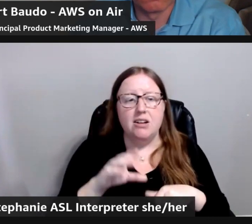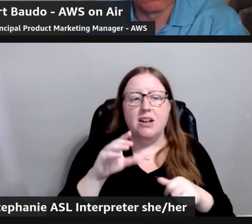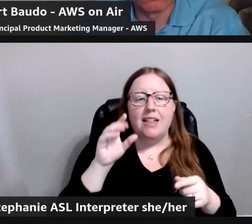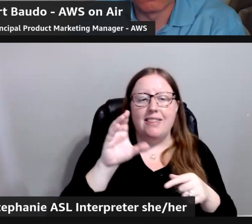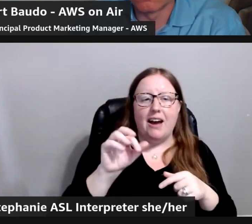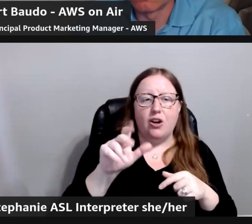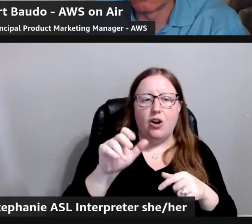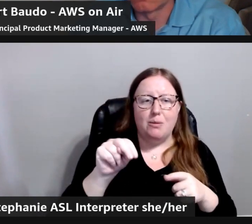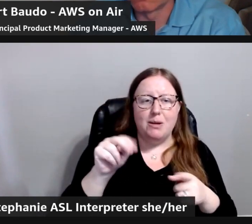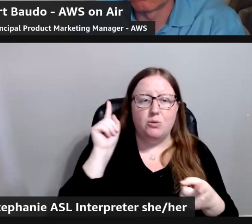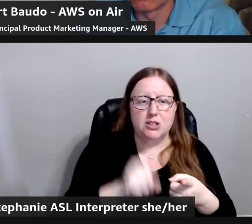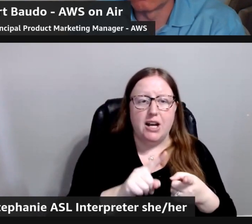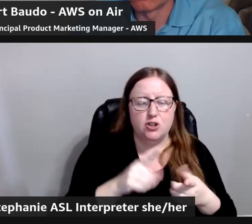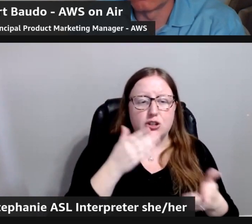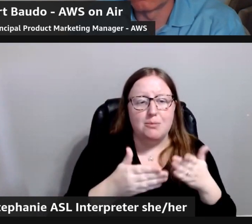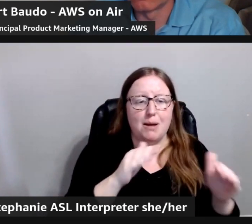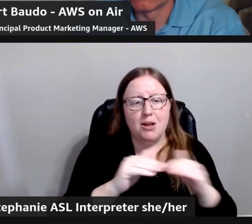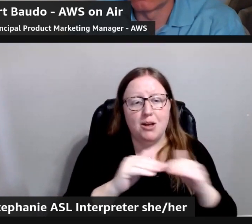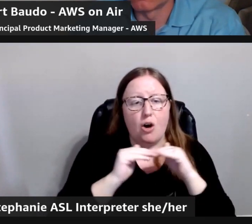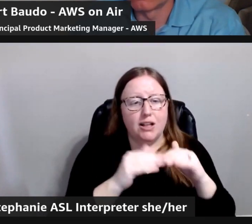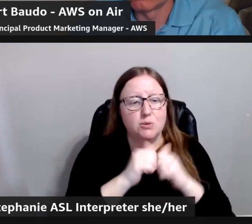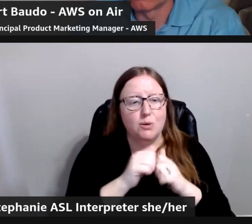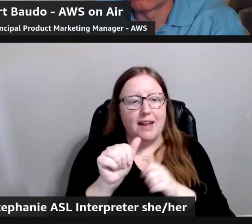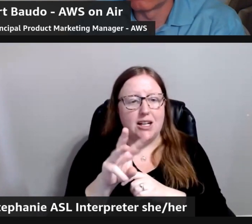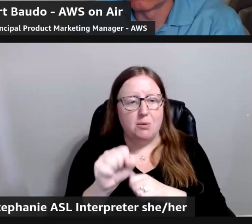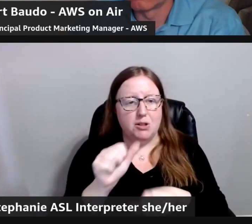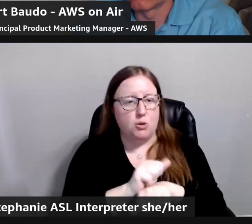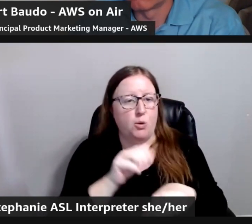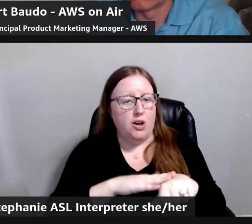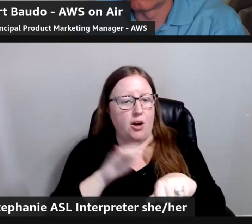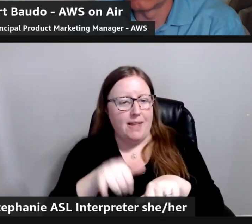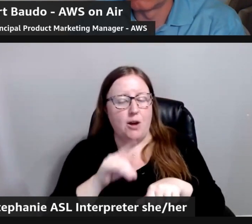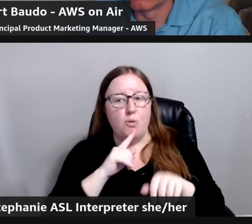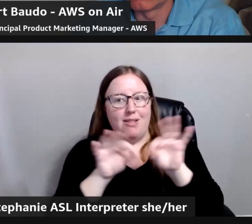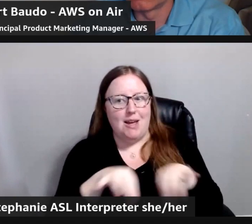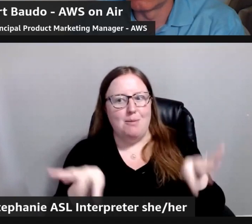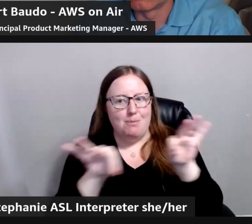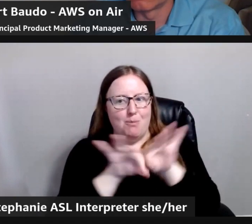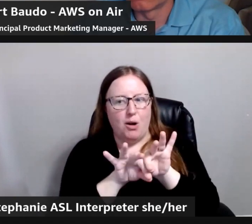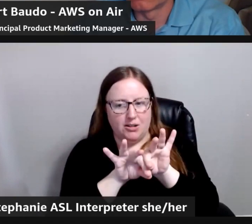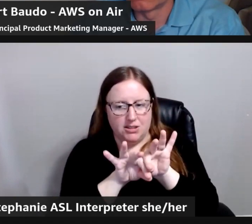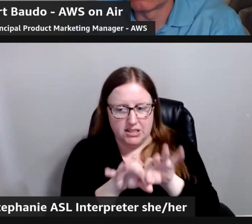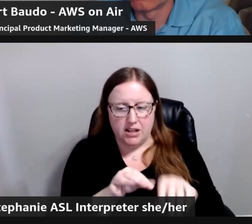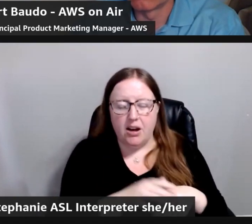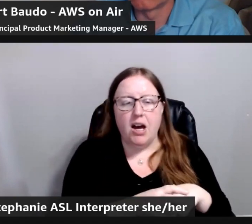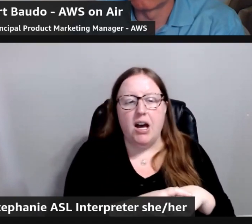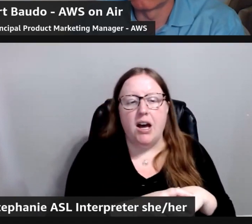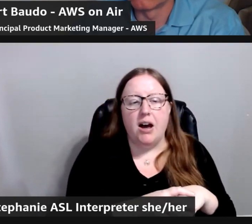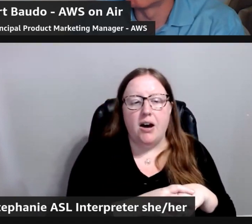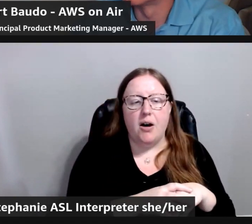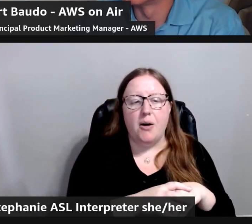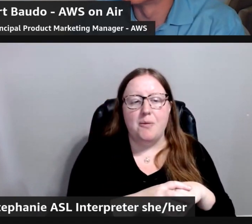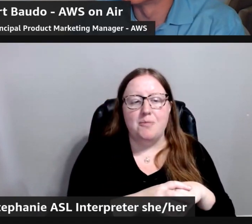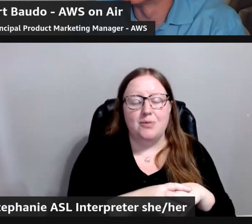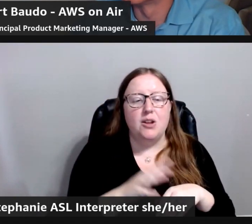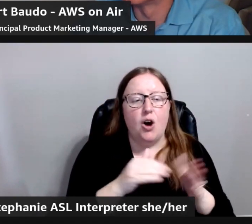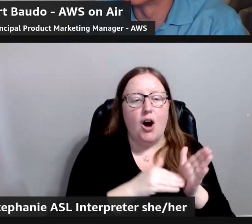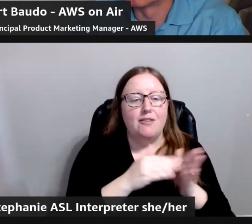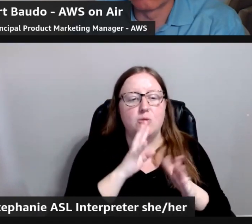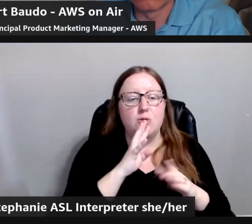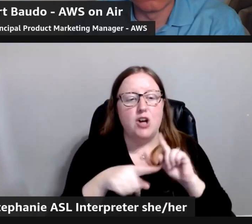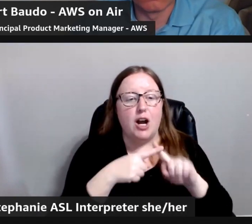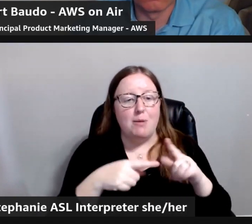that many of our colleagues across Amazon and AWS are working on are incredibly important, right? That's table stakes. Often my colleagues talk about the social